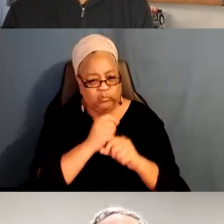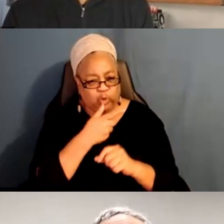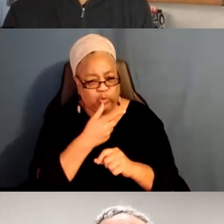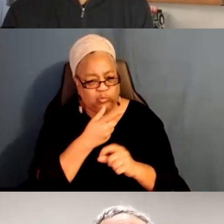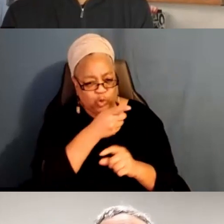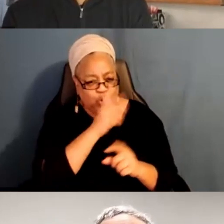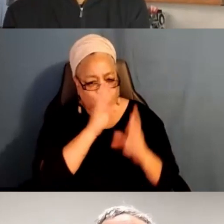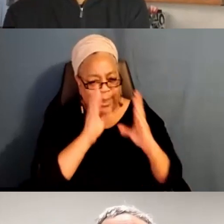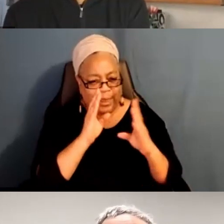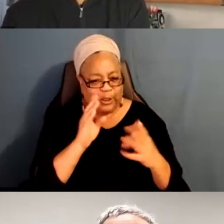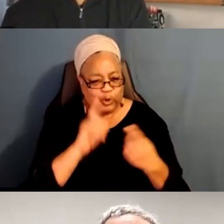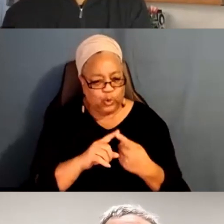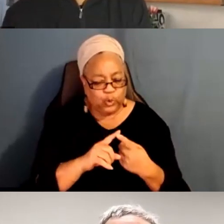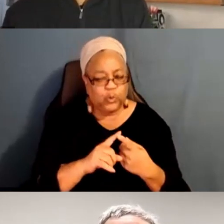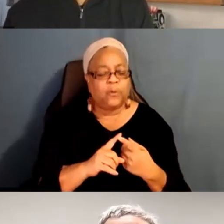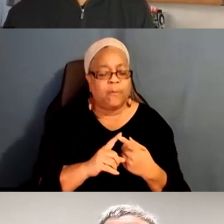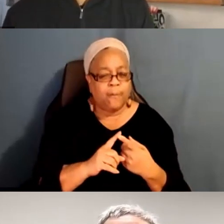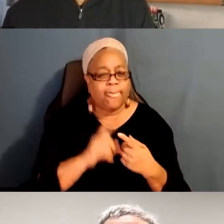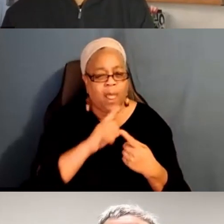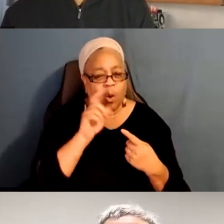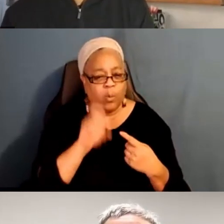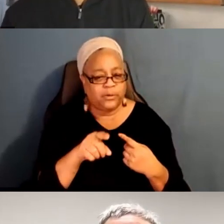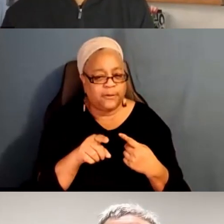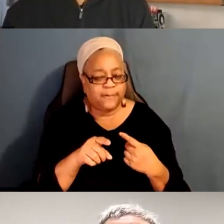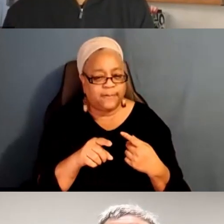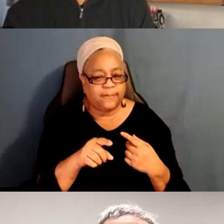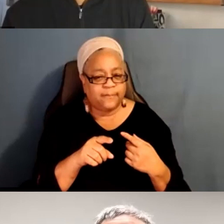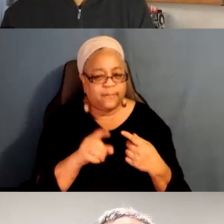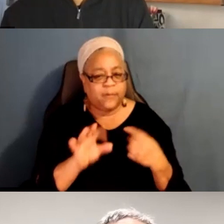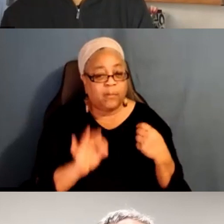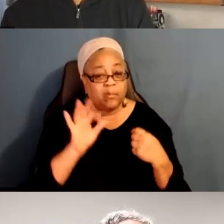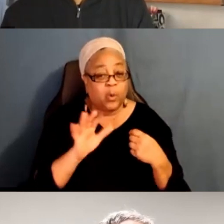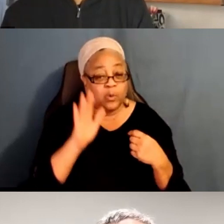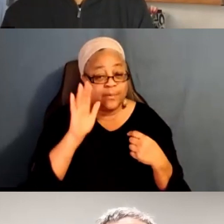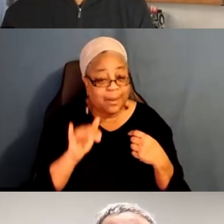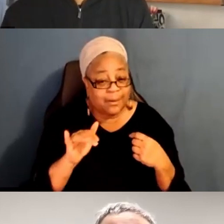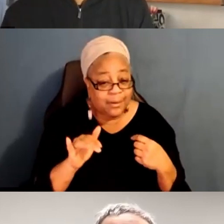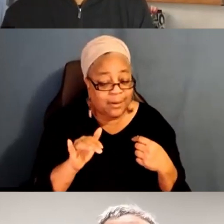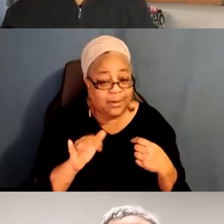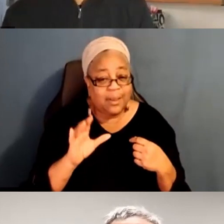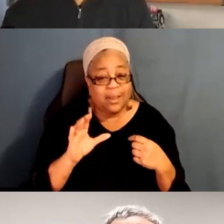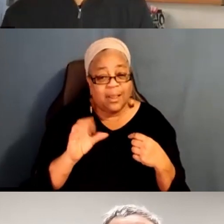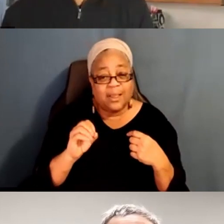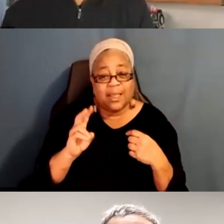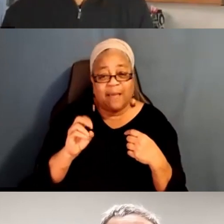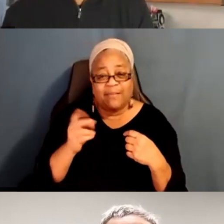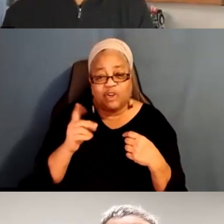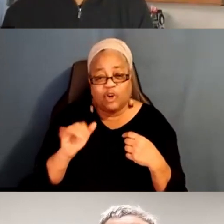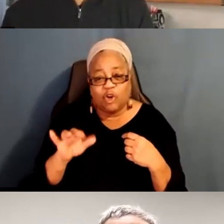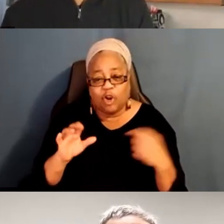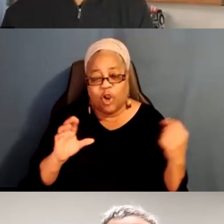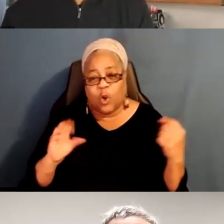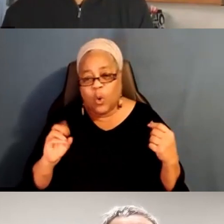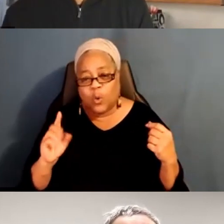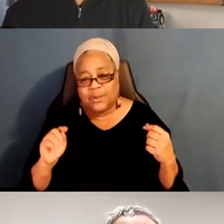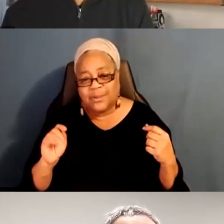to a question that has been posed by Kavita Kulkarni, who